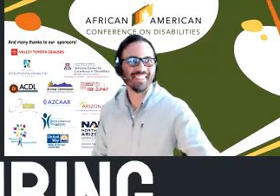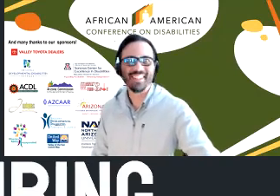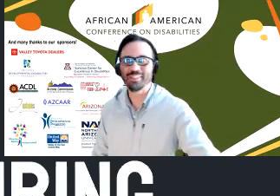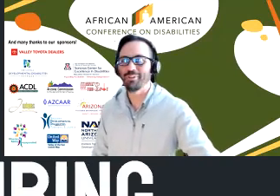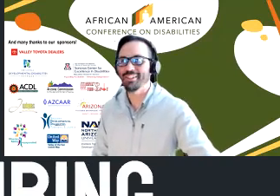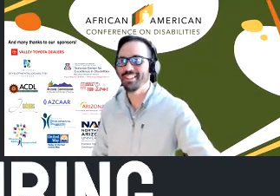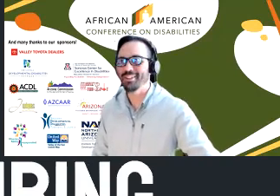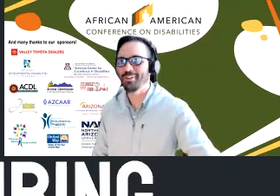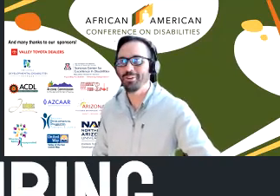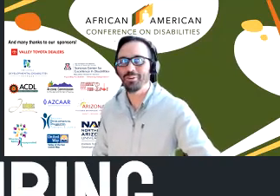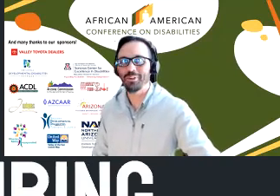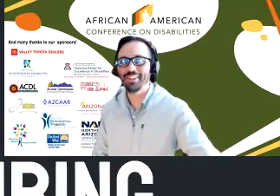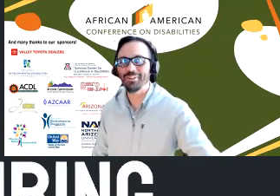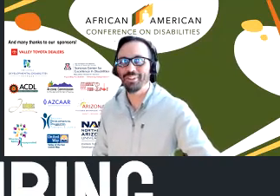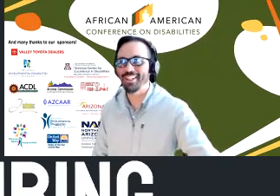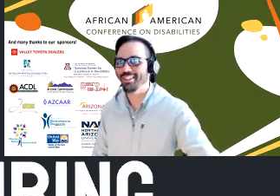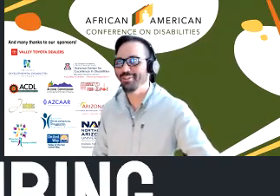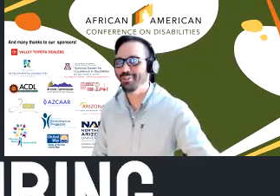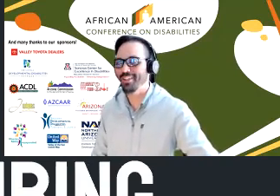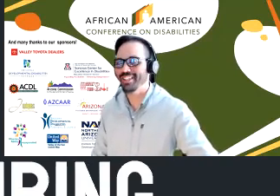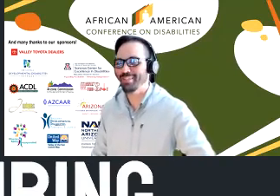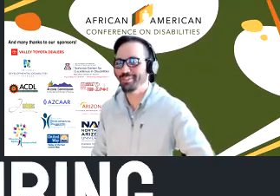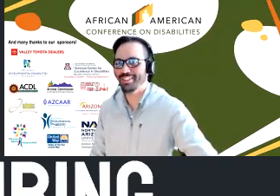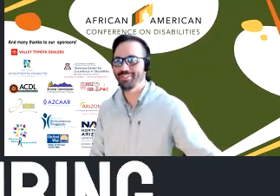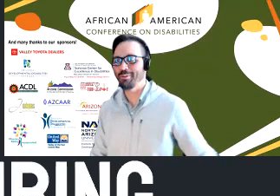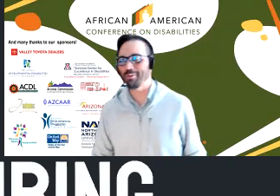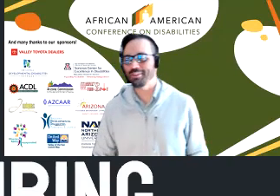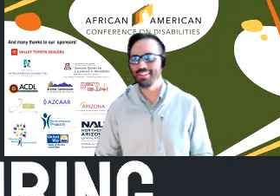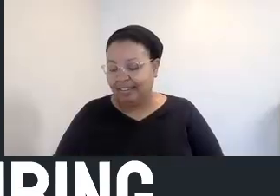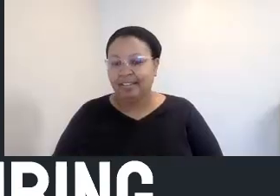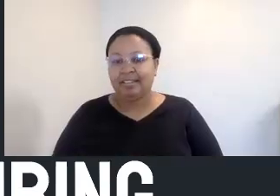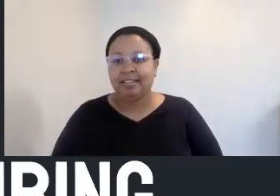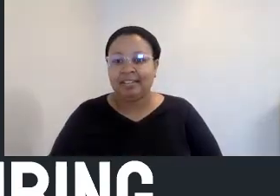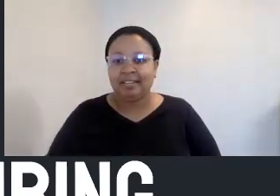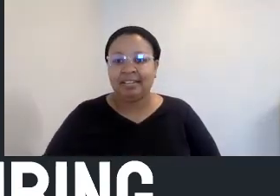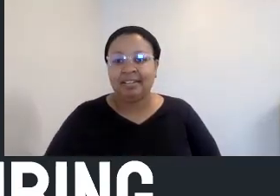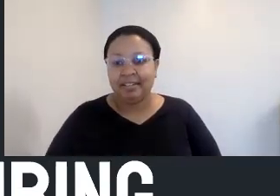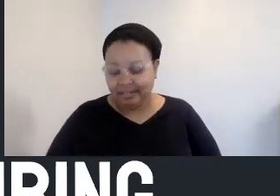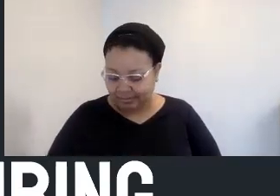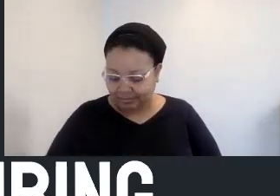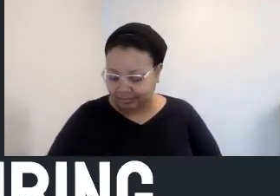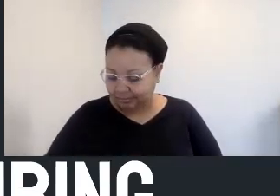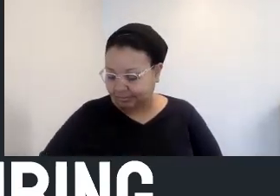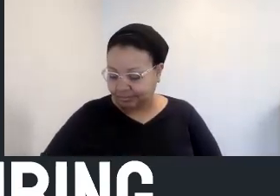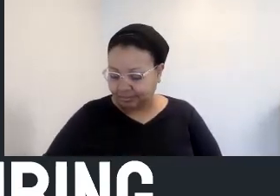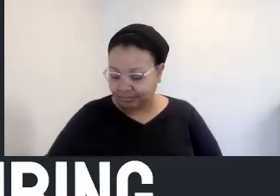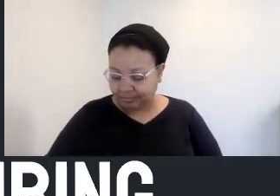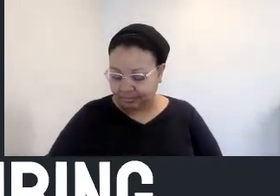No, it's perfect. We were getting the flow last time, so we'll be able to do that.